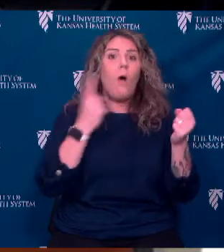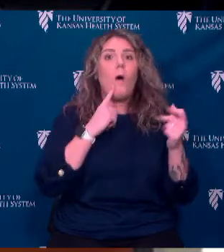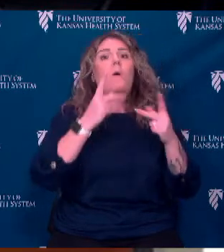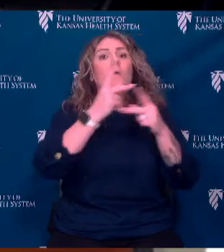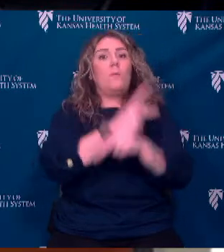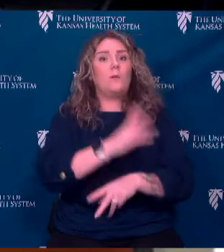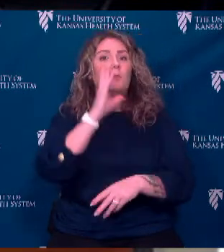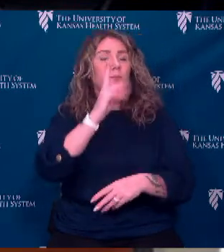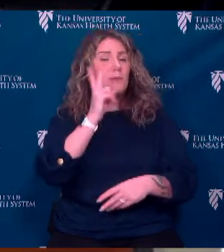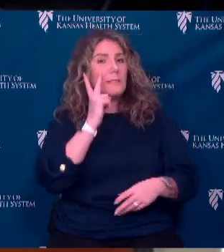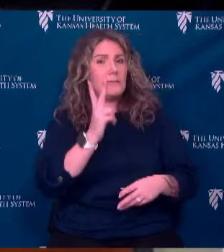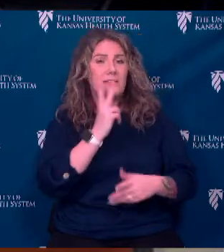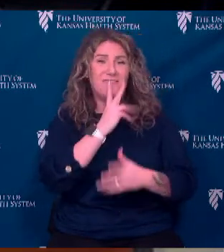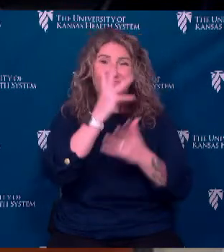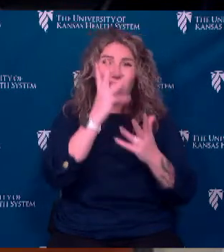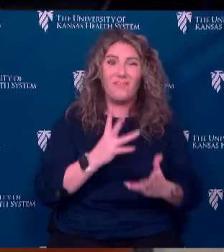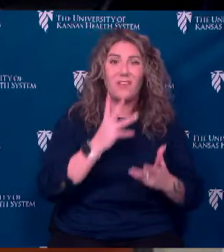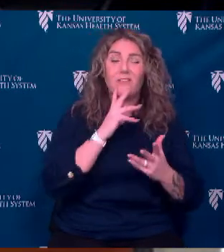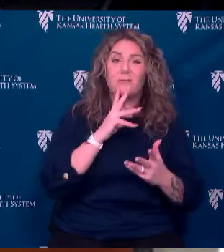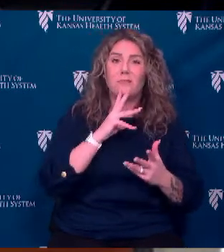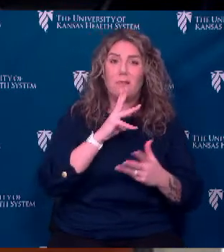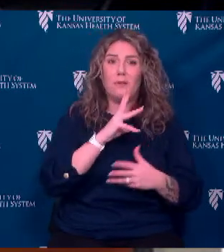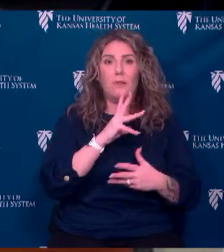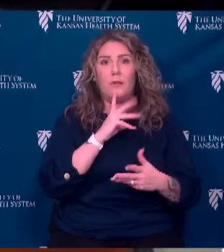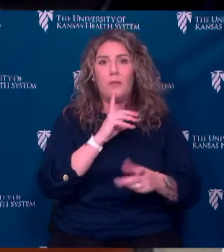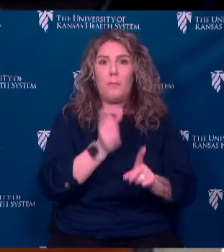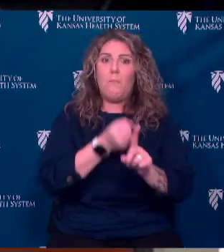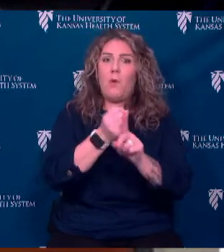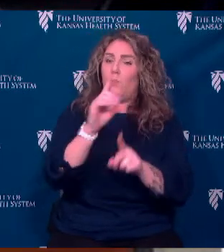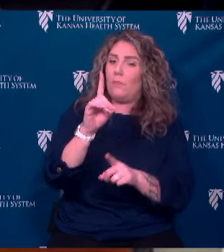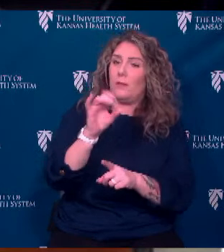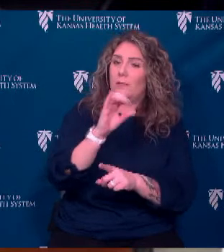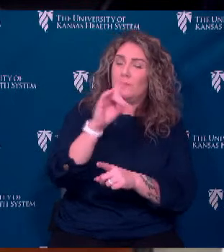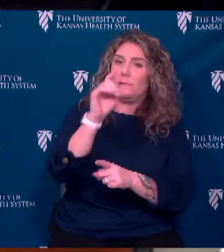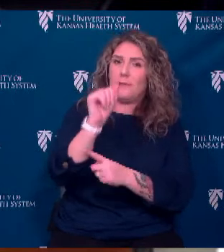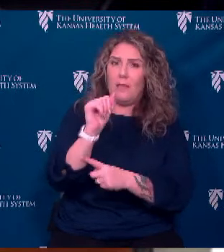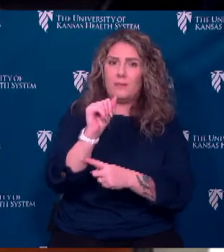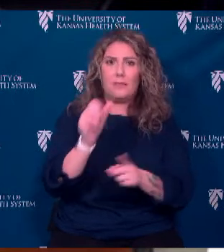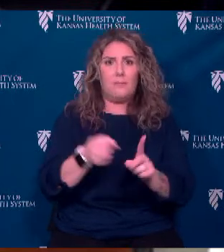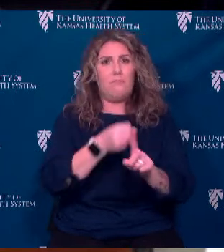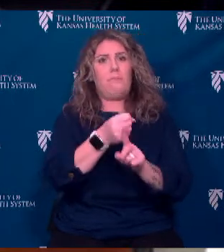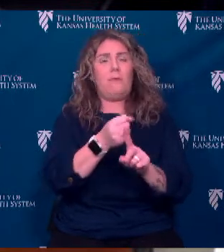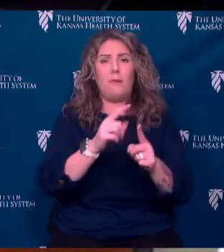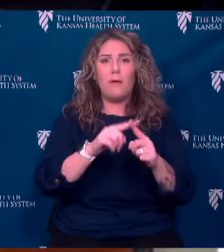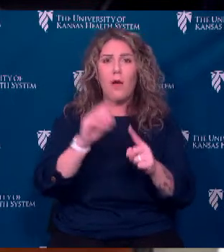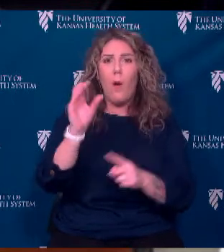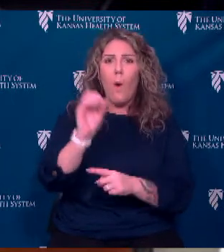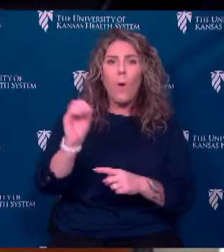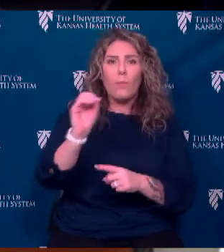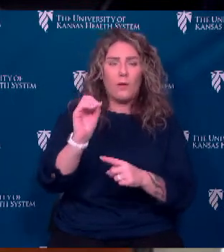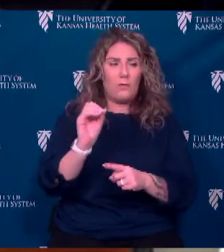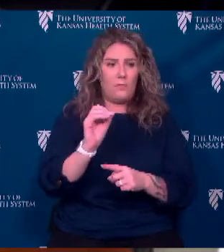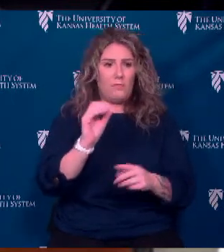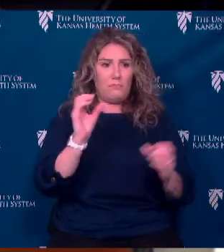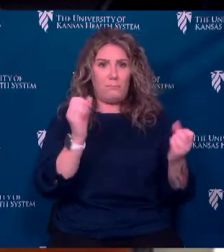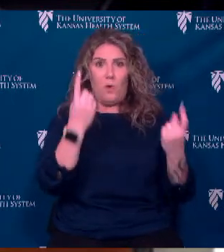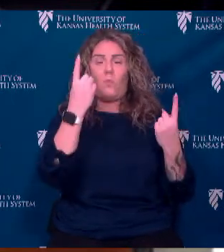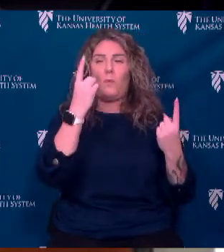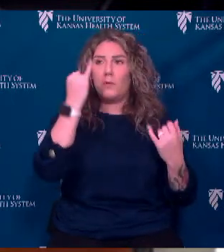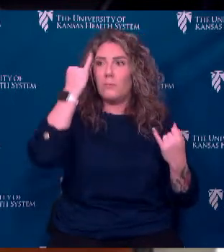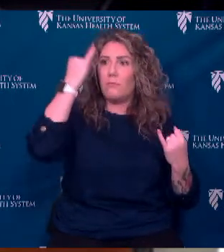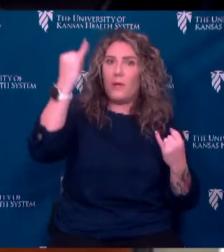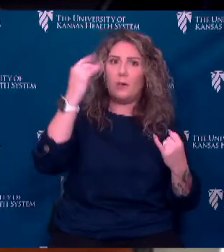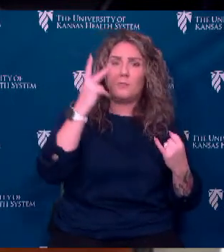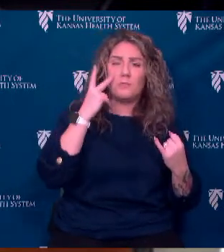And unfortunately, along came Delta and then Omicron, where I think none of us really imagined that we were going to